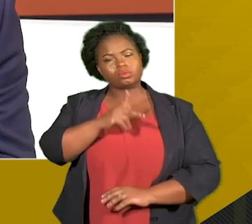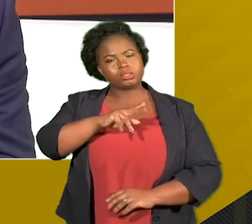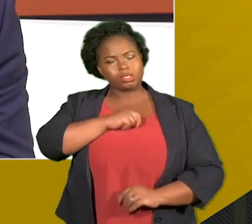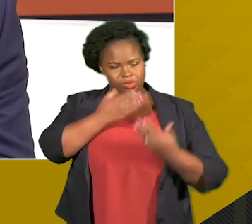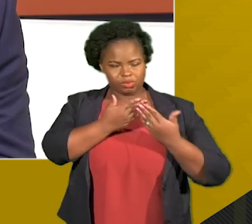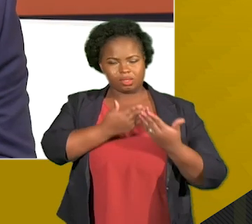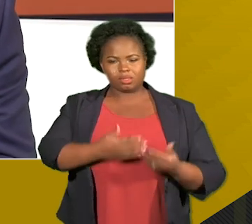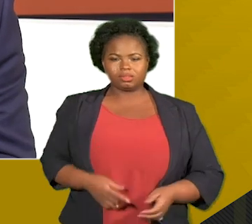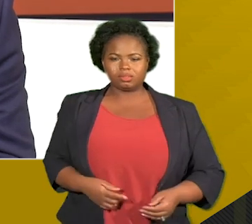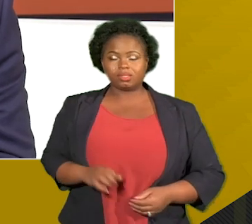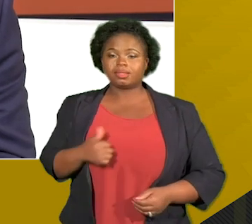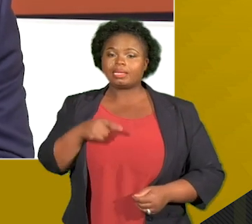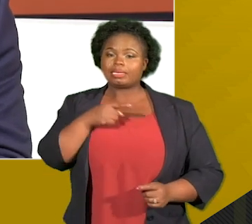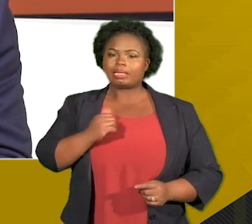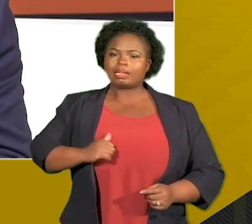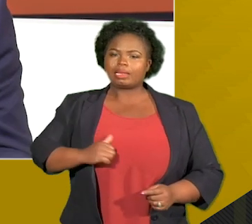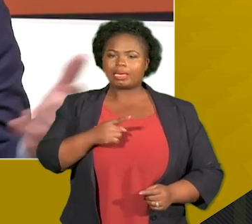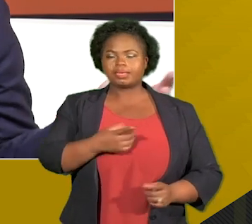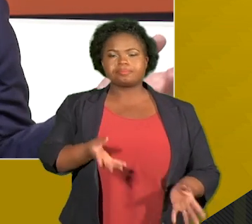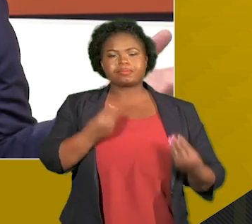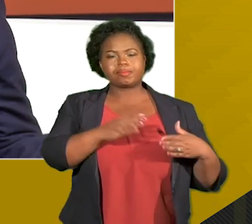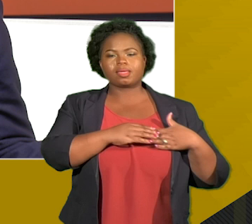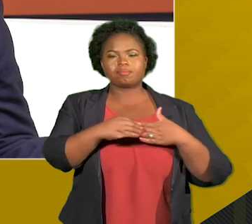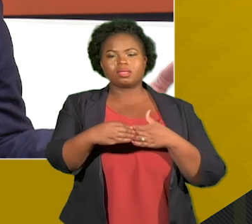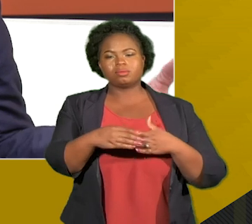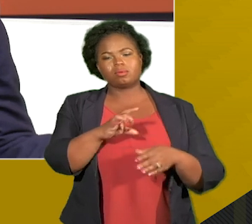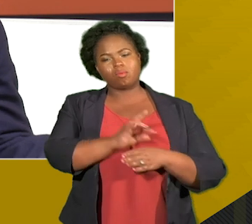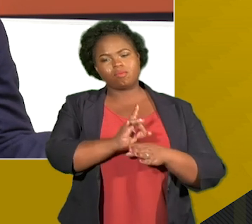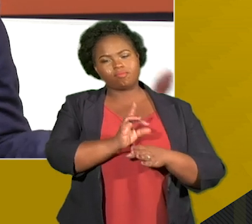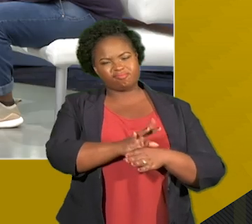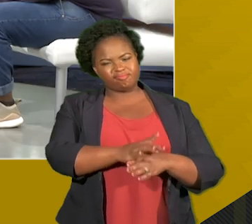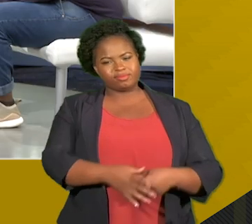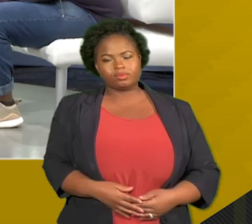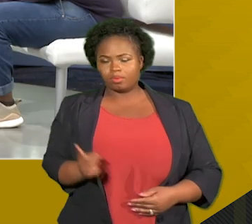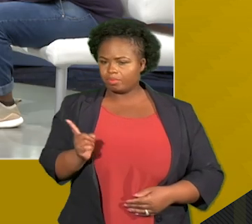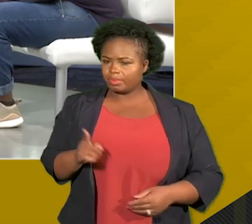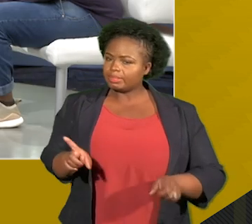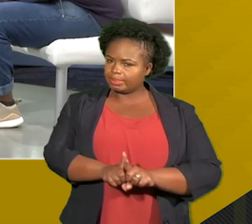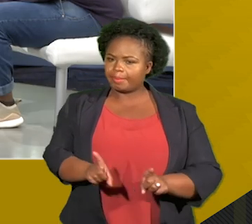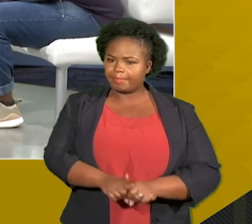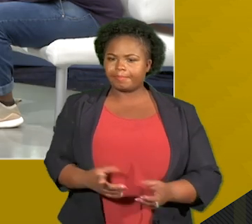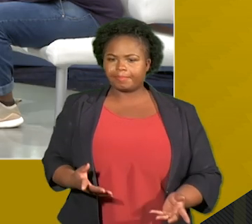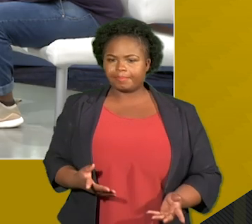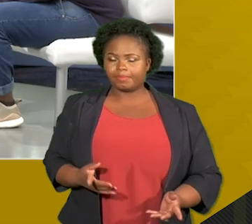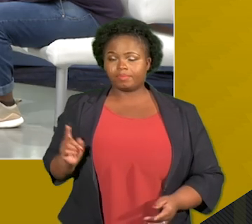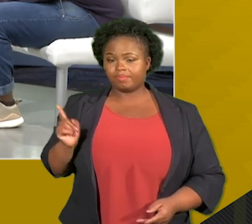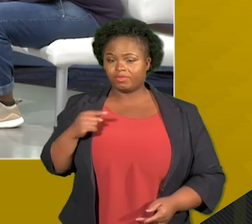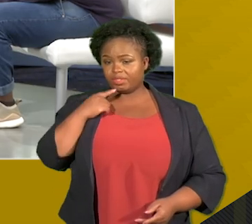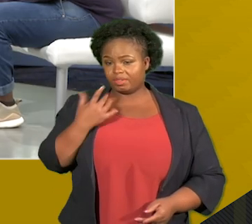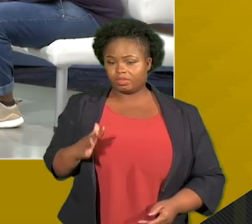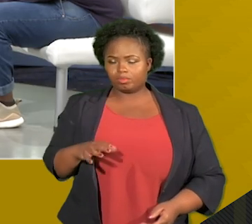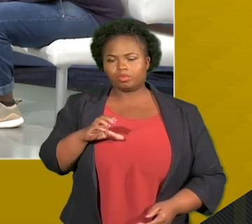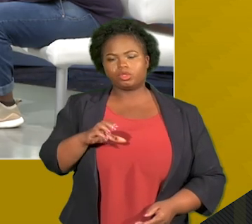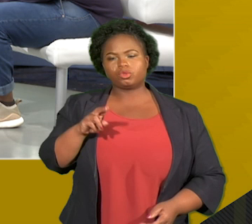he found a mentor, and I think for a lot of artists, that's what you're talking about in terms of what Rolexat was talking about